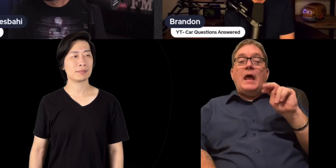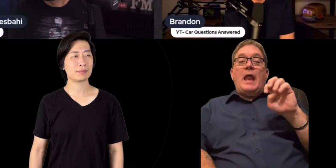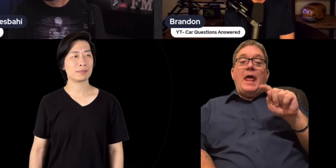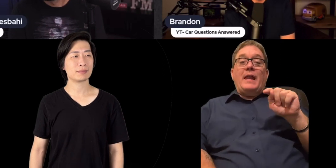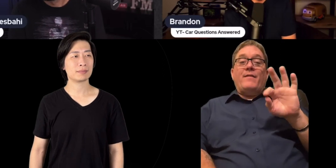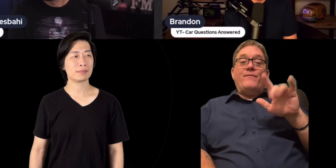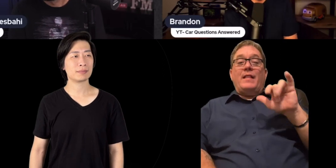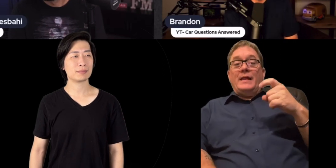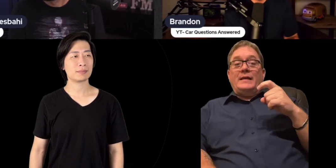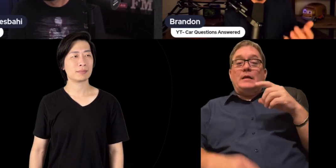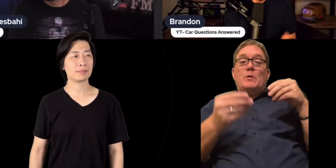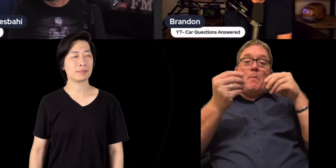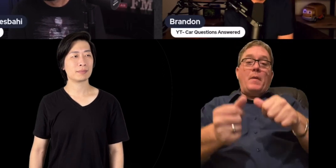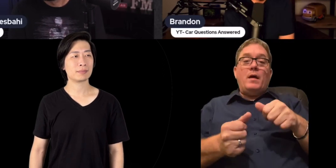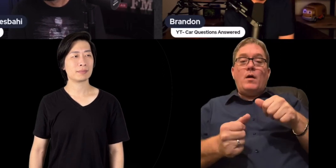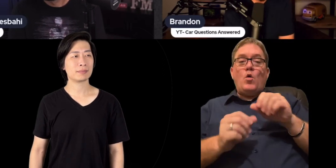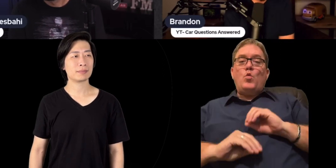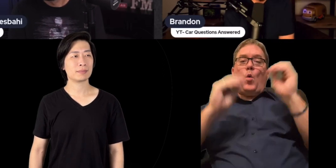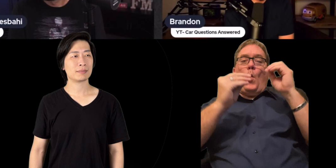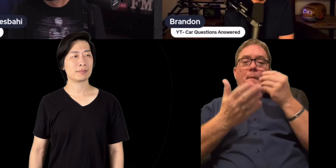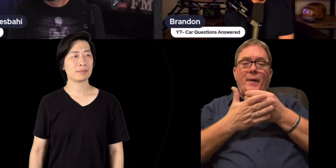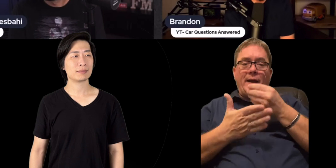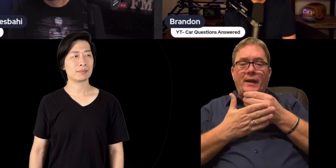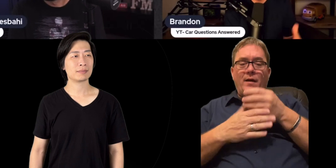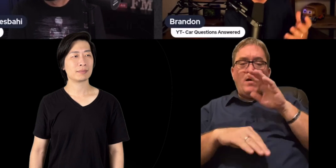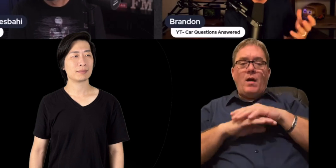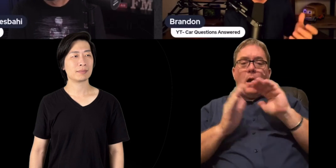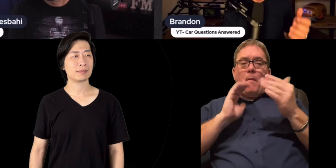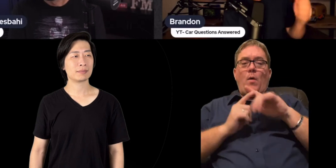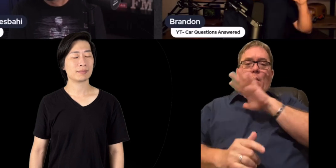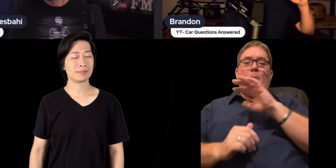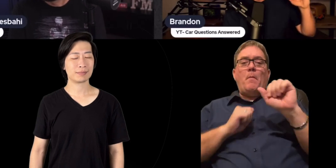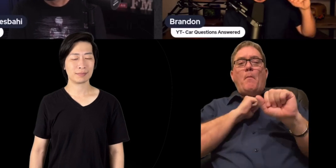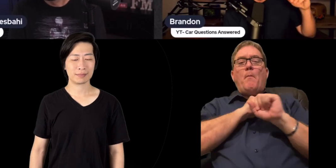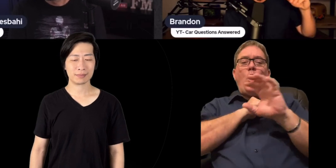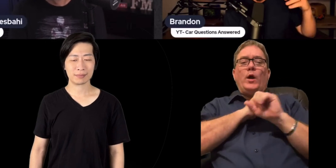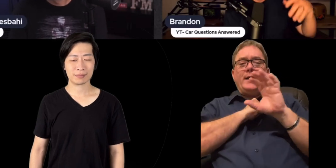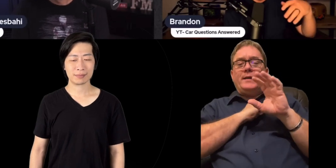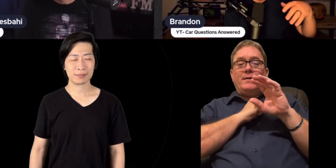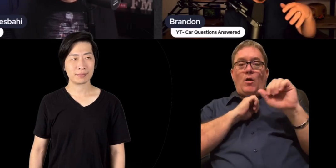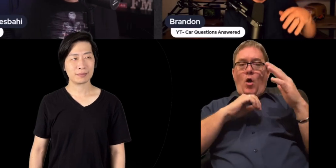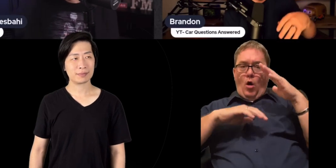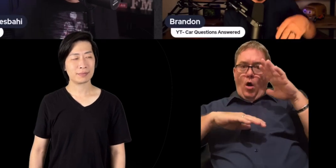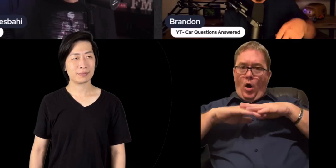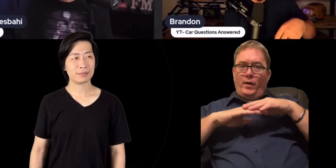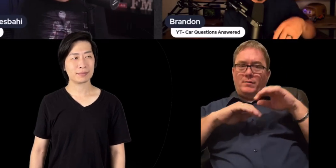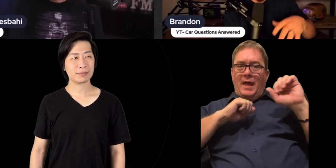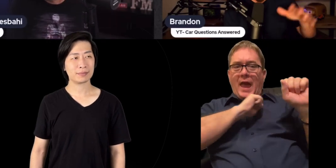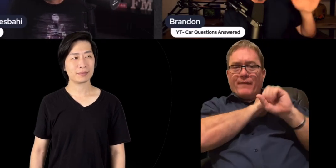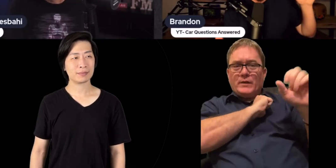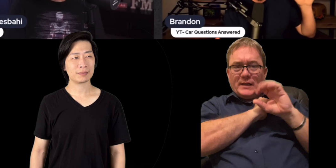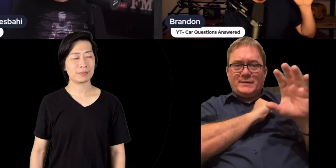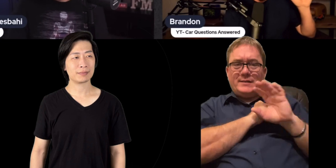Netflix spends hardly no money on compared to their market cap on advertising, and you see their